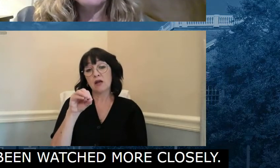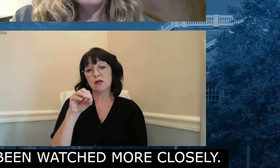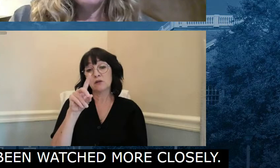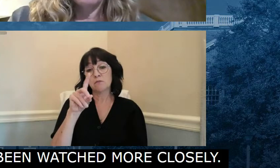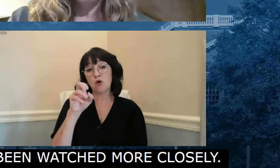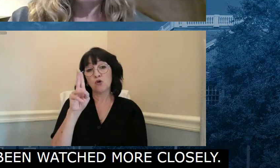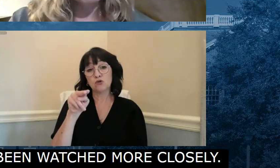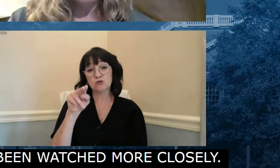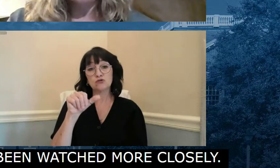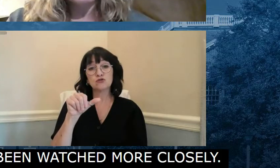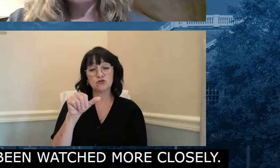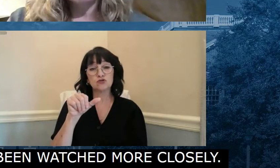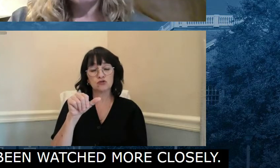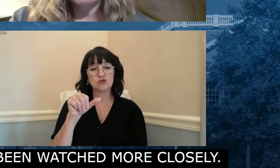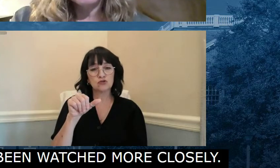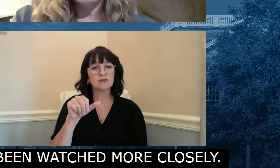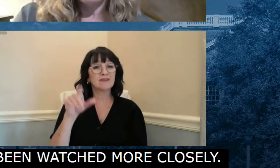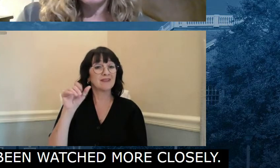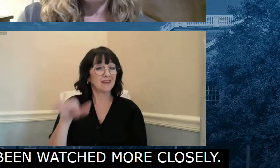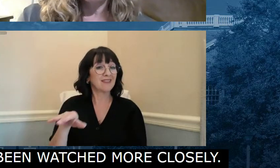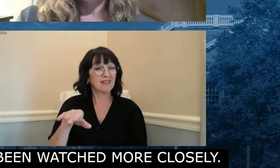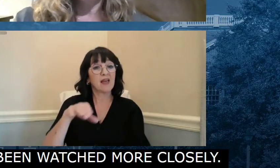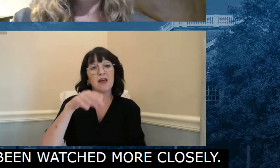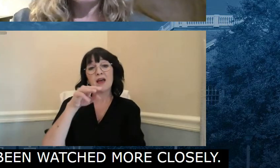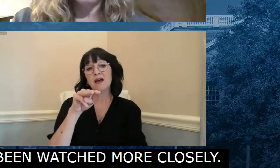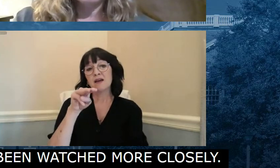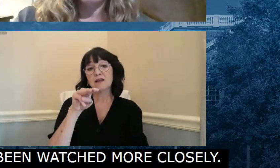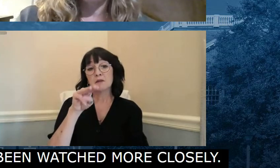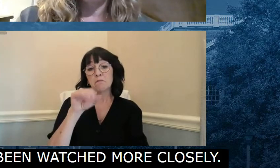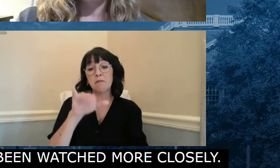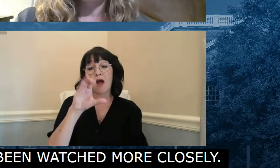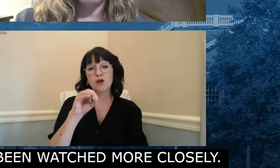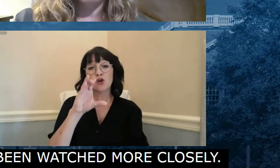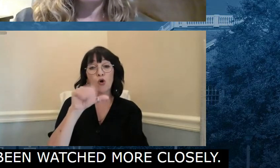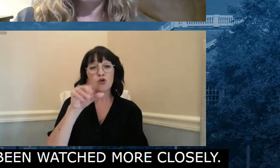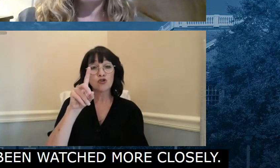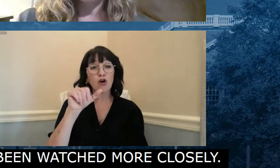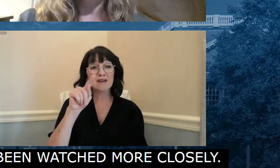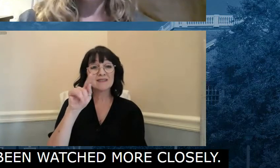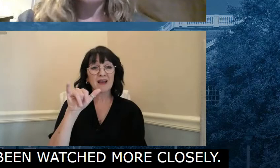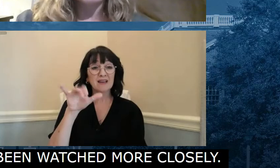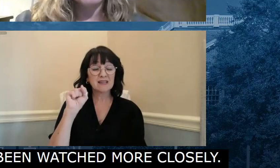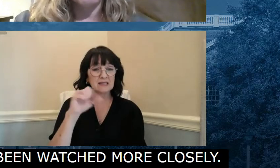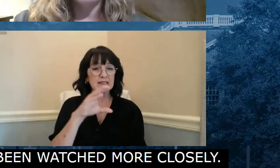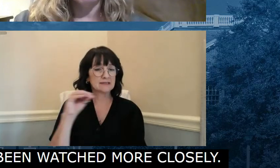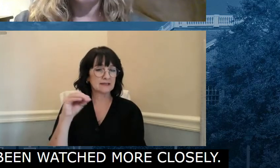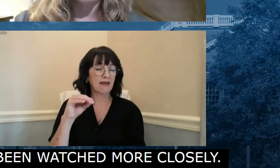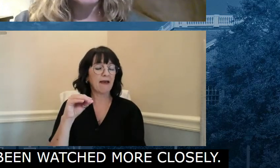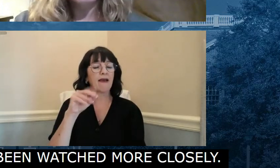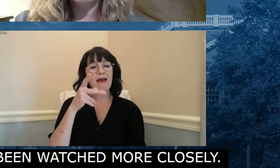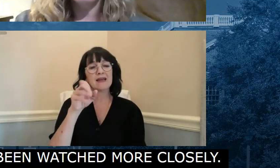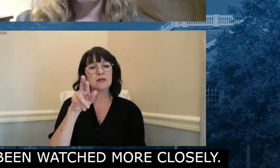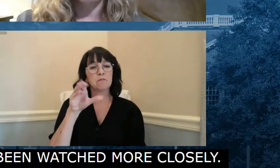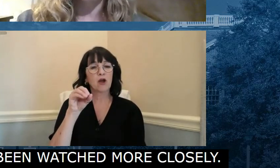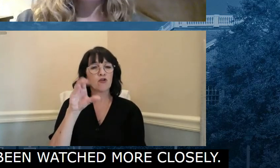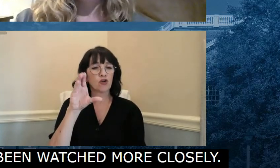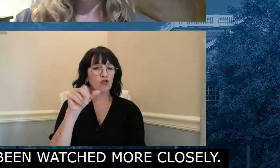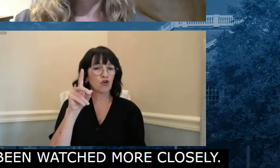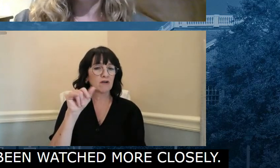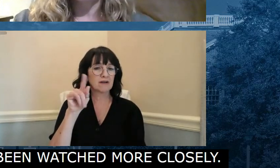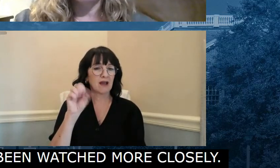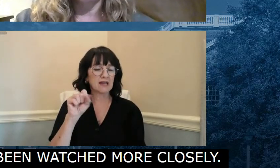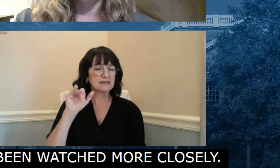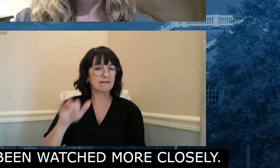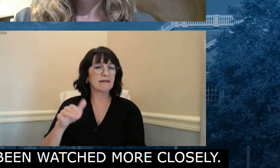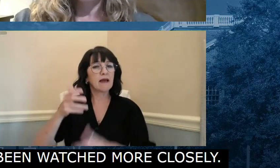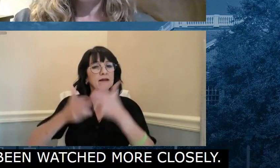vaccines. Myocarditis and pericarditis has been seen in some individuals, more in boys,